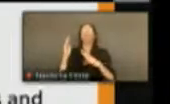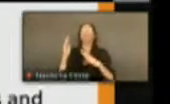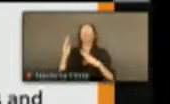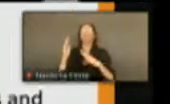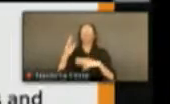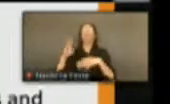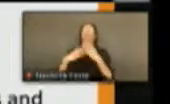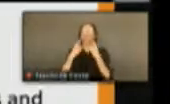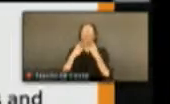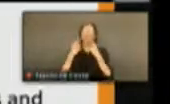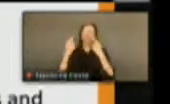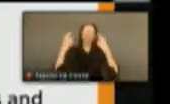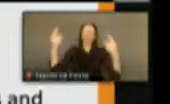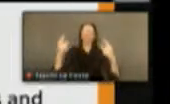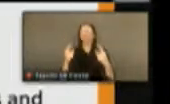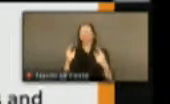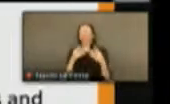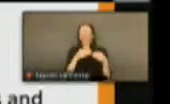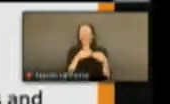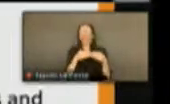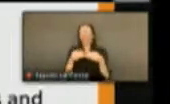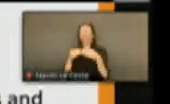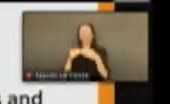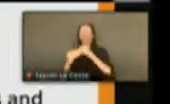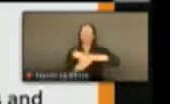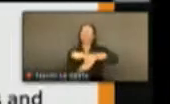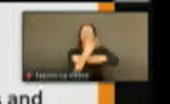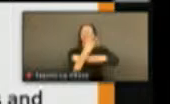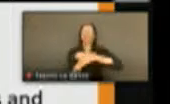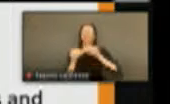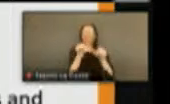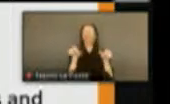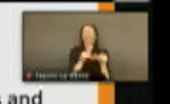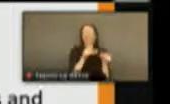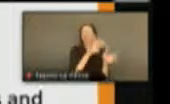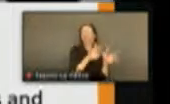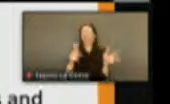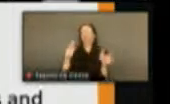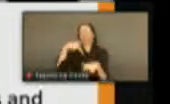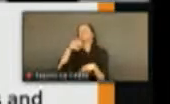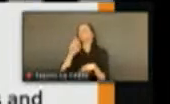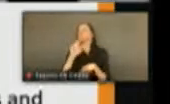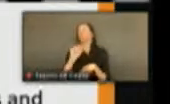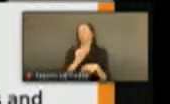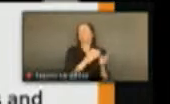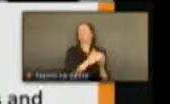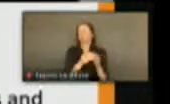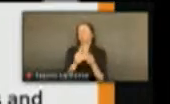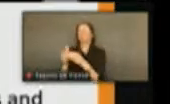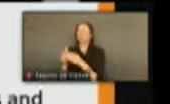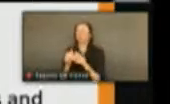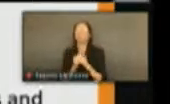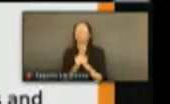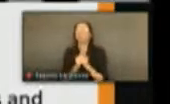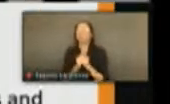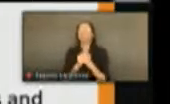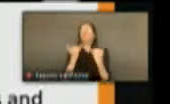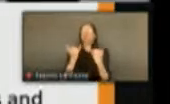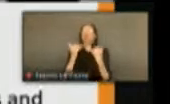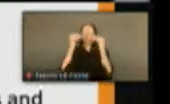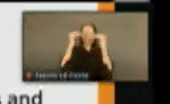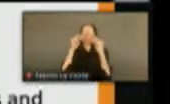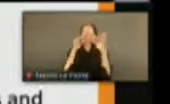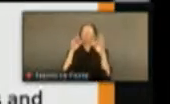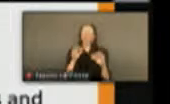major service areas are as follows. Transportation and mobility includes our transportation and public